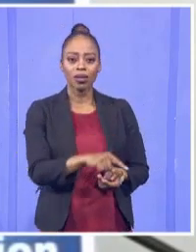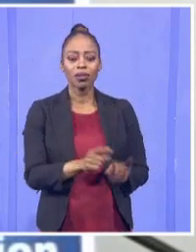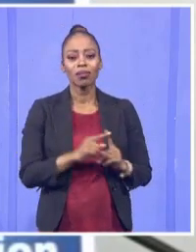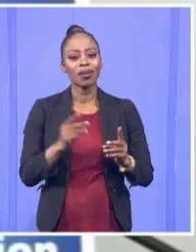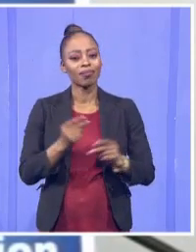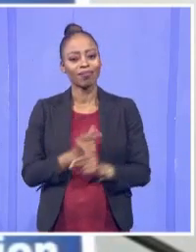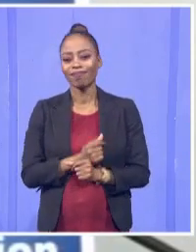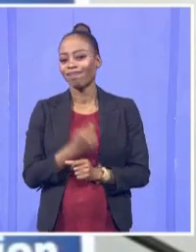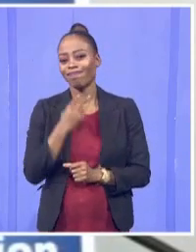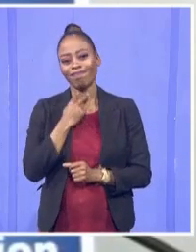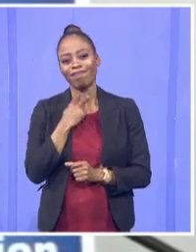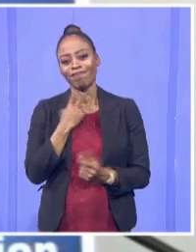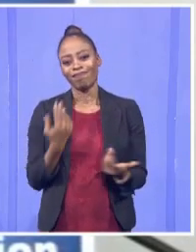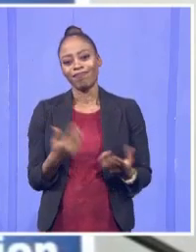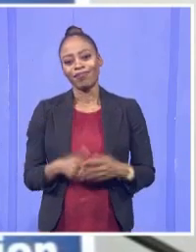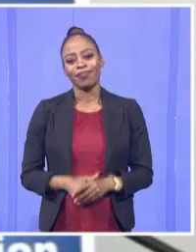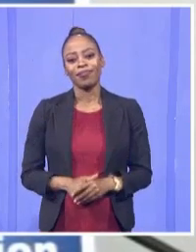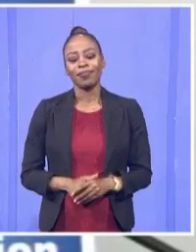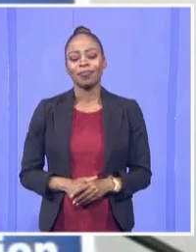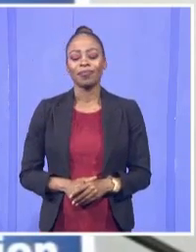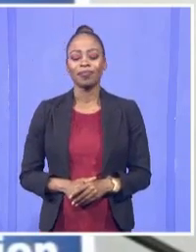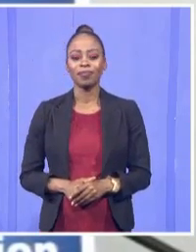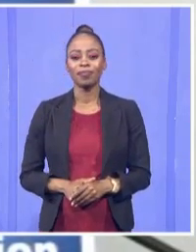are not in a position to take their children there.